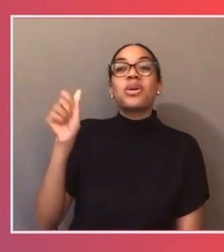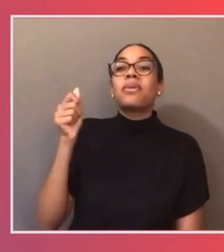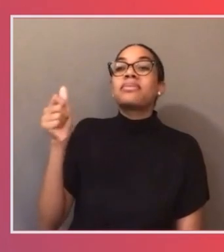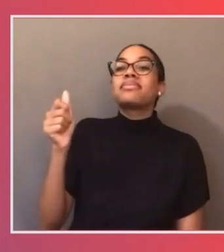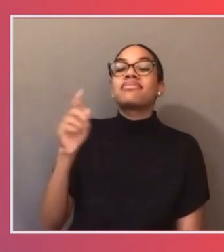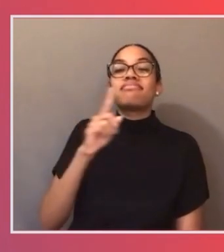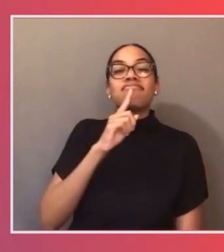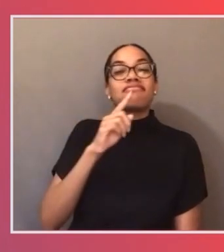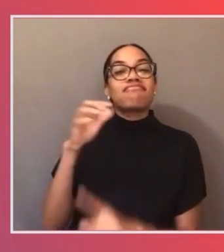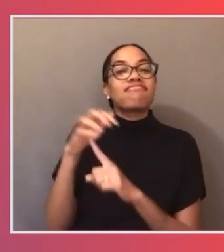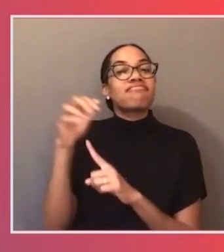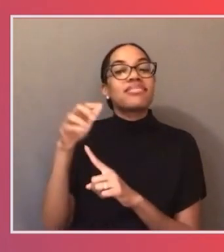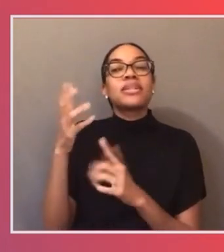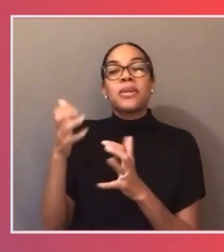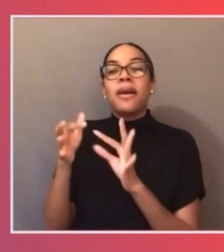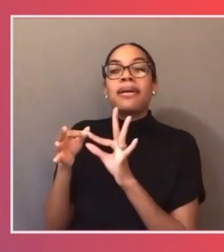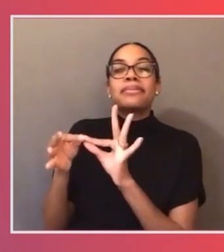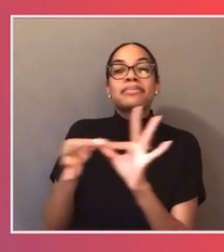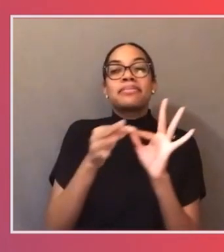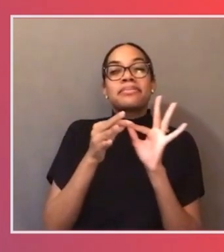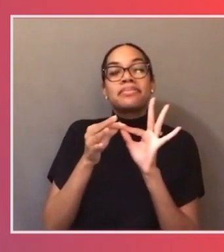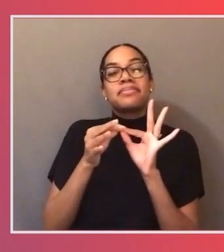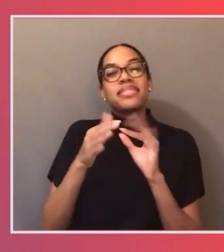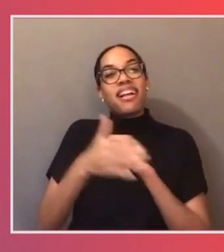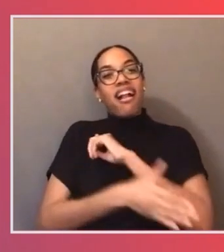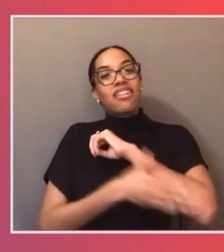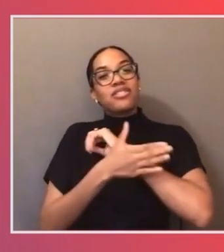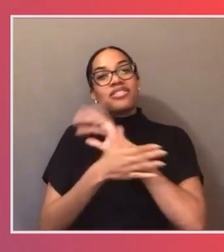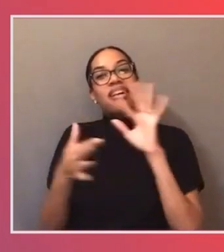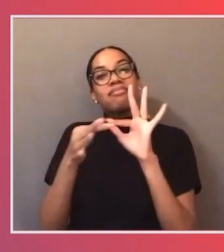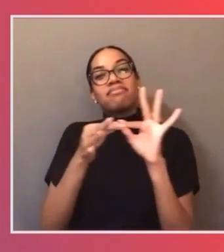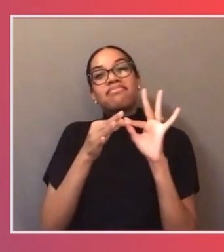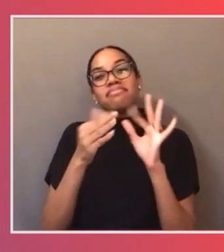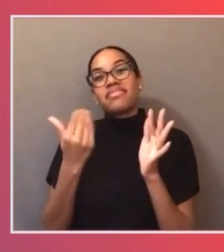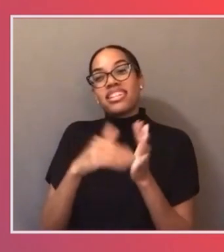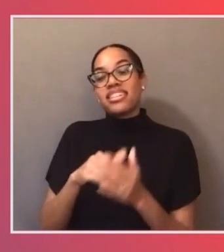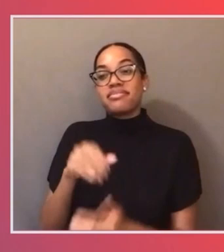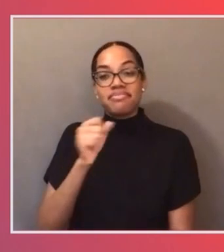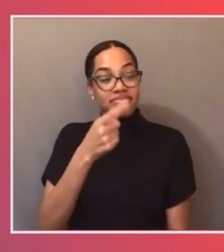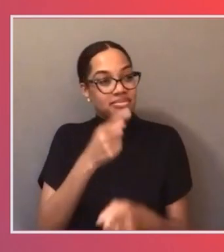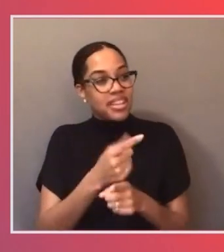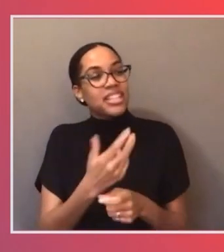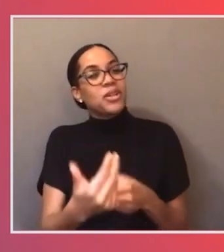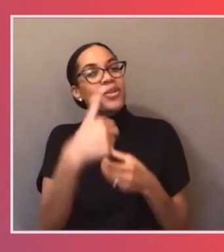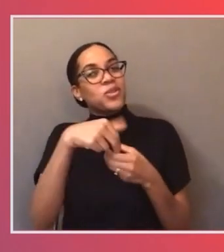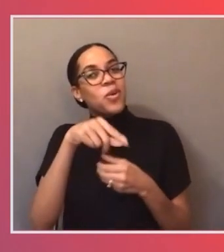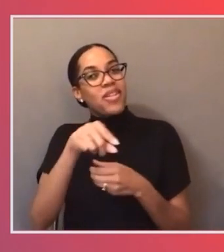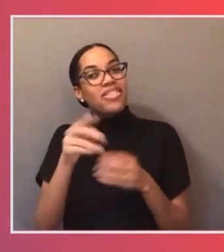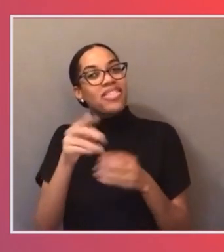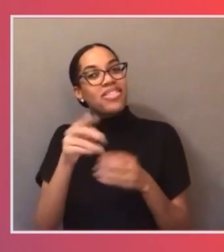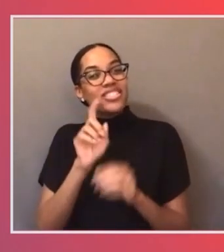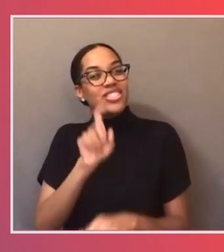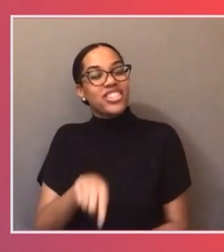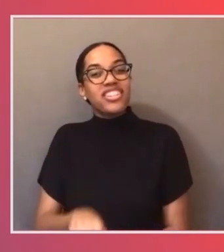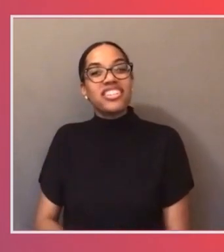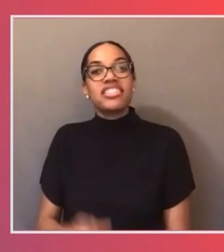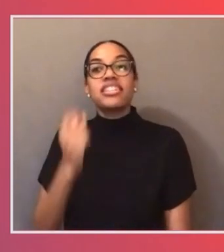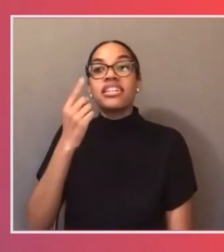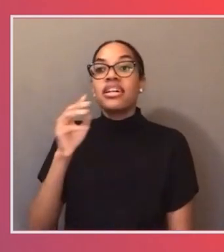Really is who he is. He could be on the squad. Yeah. I mean, that's like something Marcus and McFeely would write. That's beautiful. Well